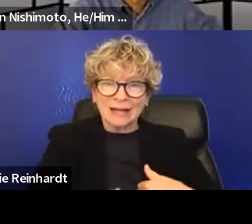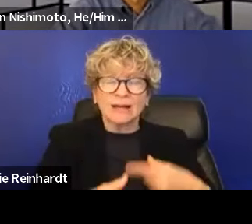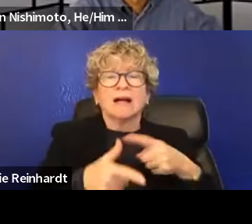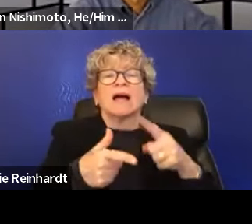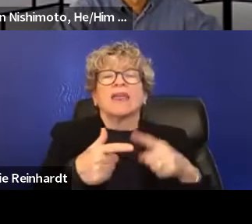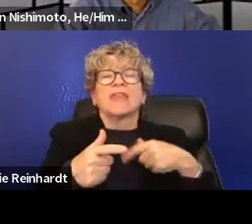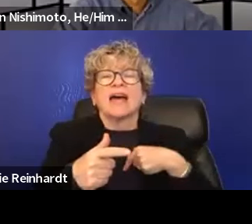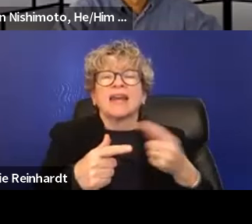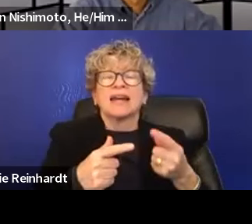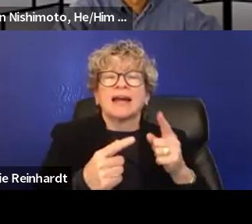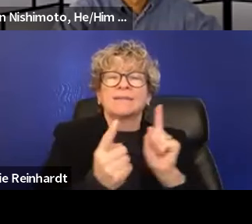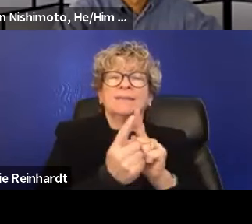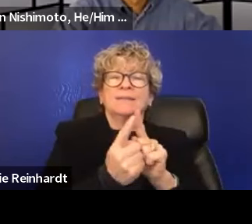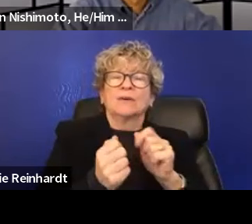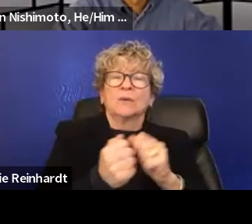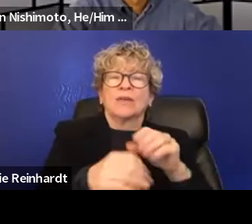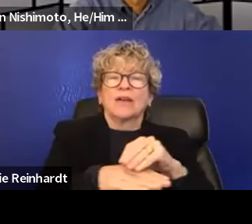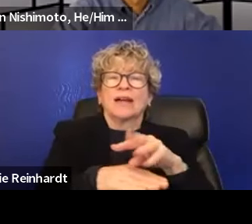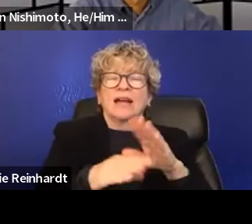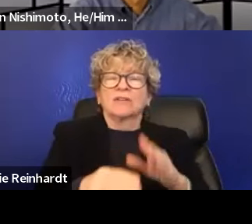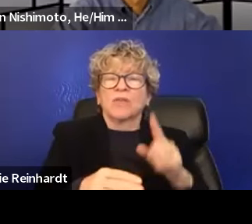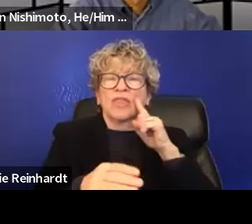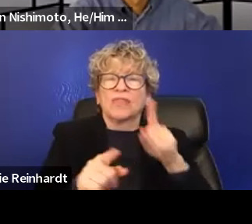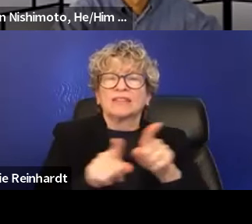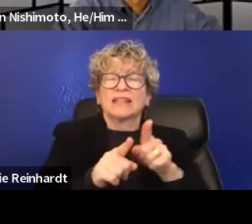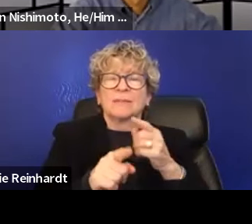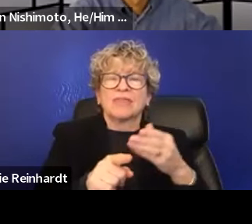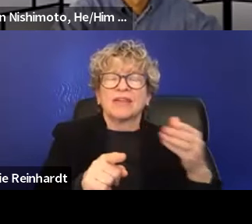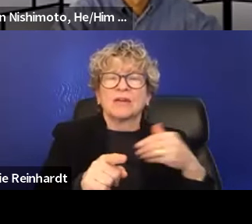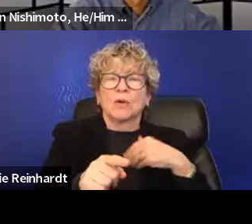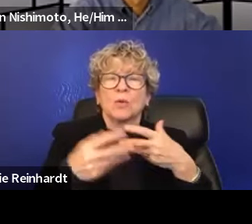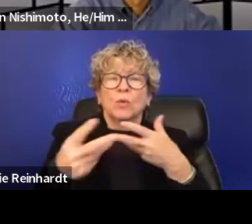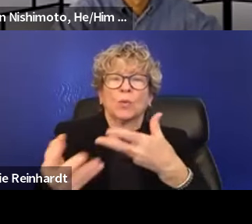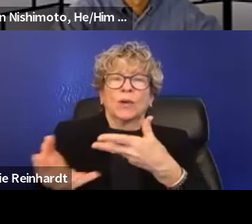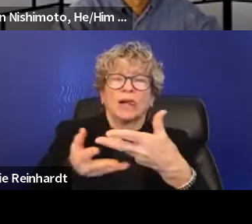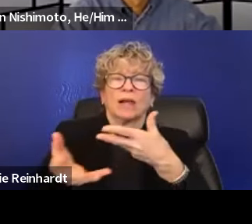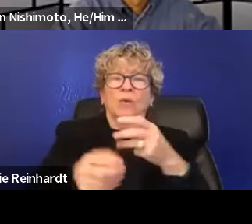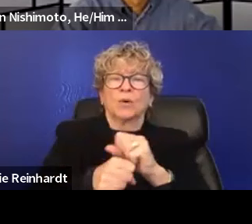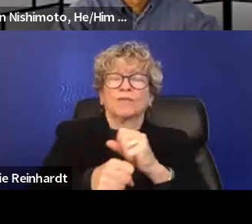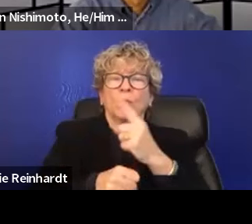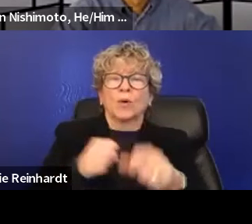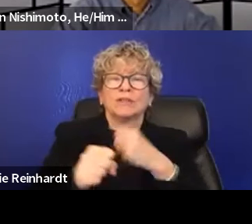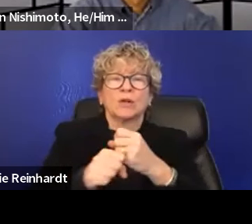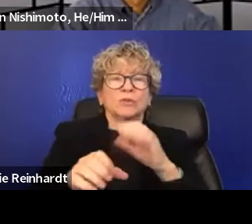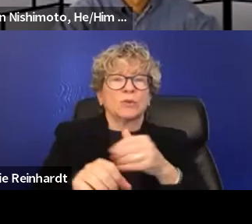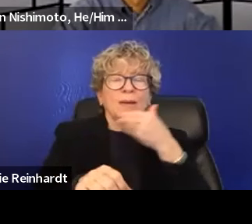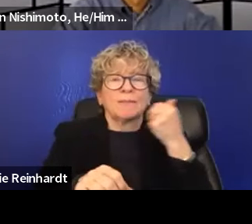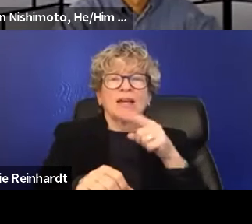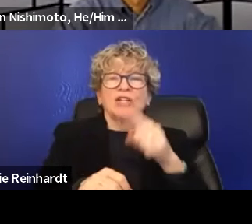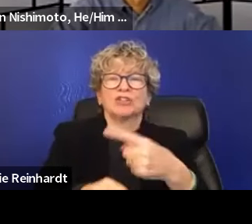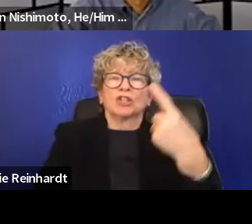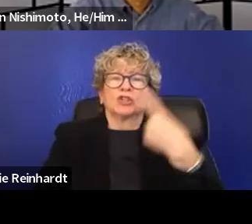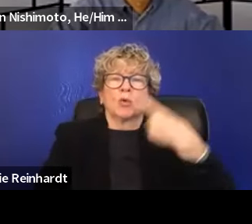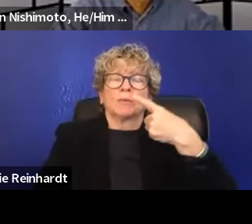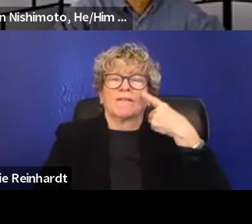with a counselor who thought the same thing. After we had been working together for a year, I was doing my best. She scolded me for